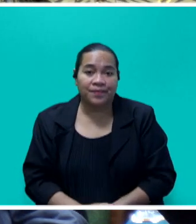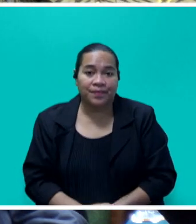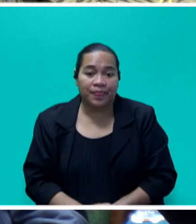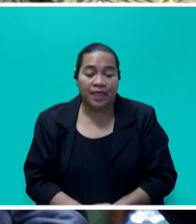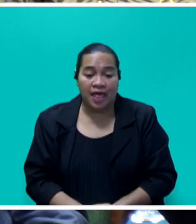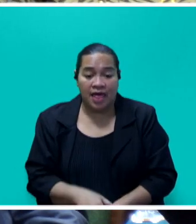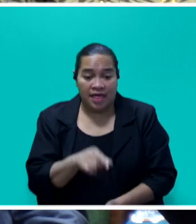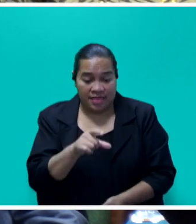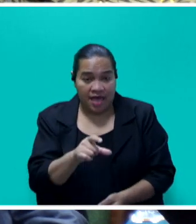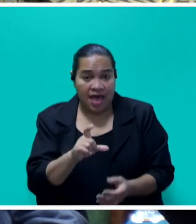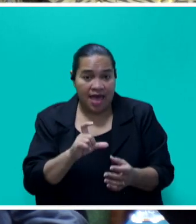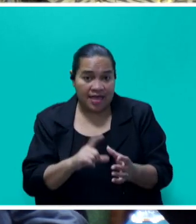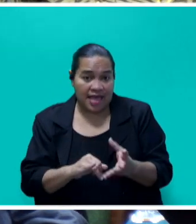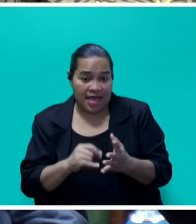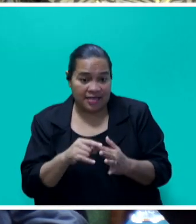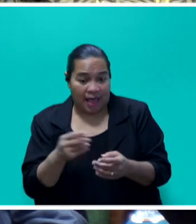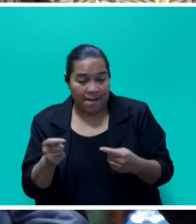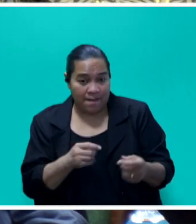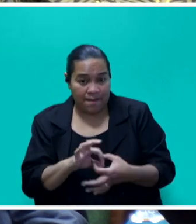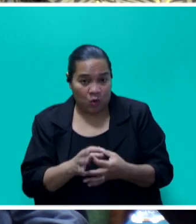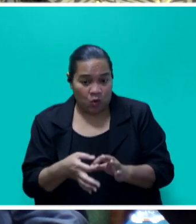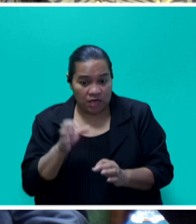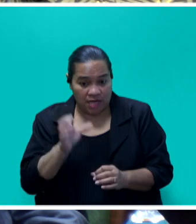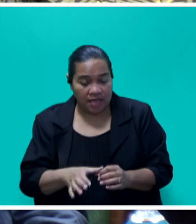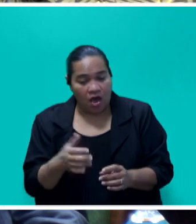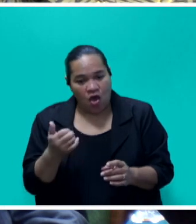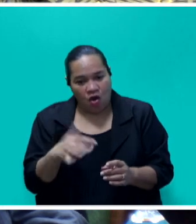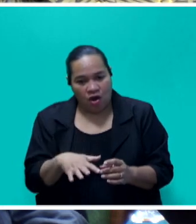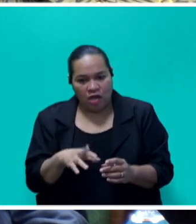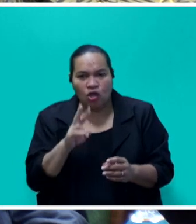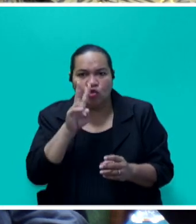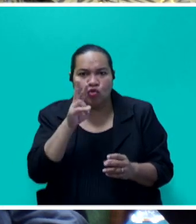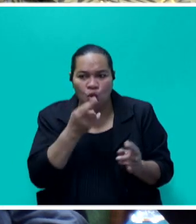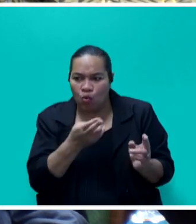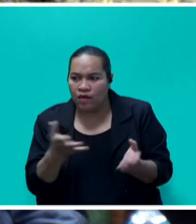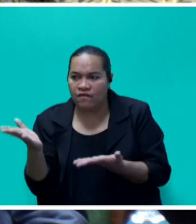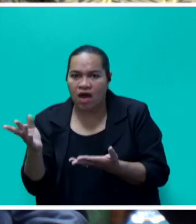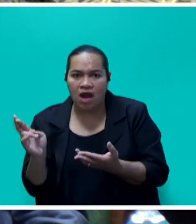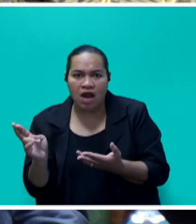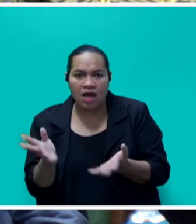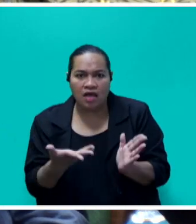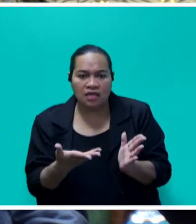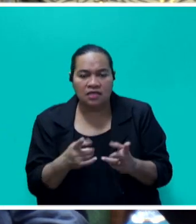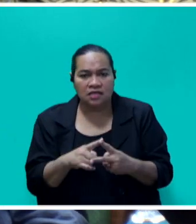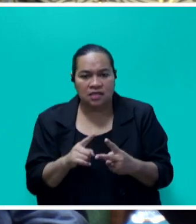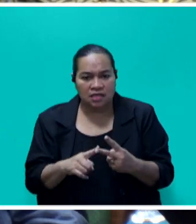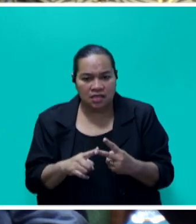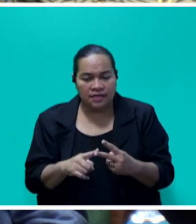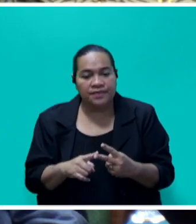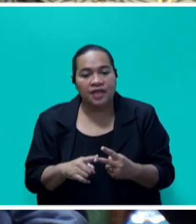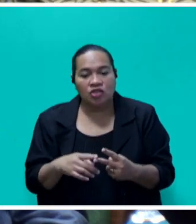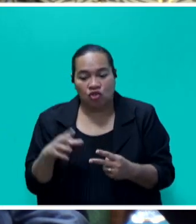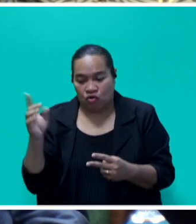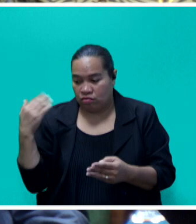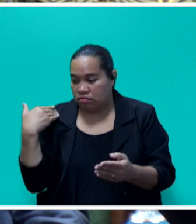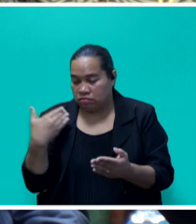case management coordinator has dealt with 2 referrals, and to date in this financial year we have received